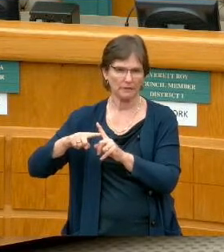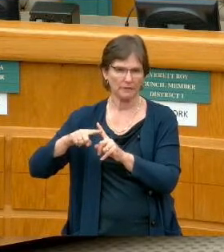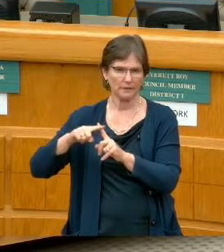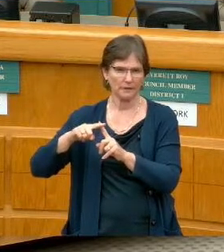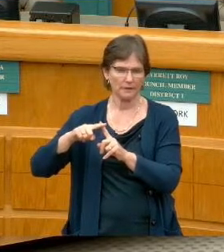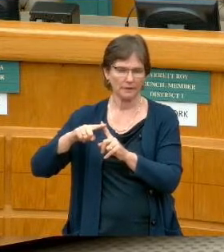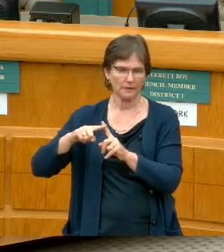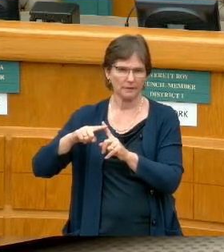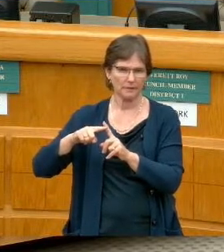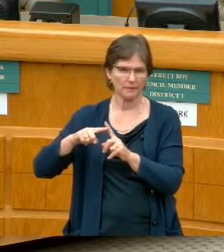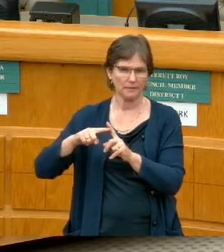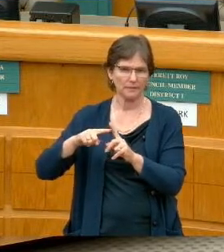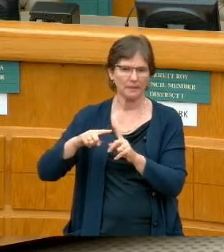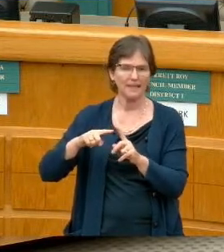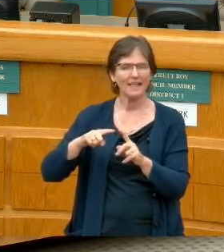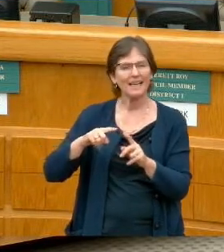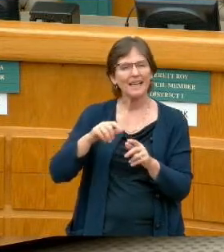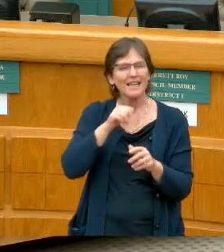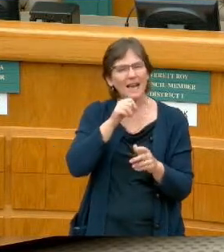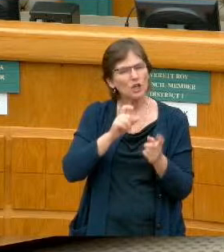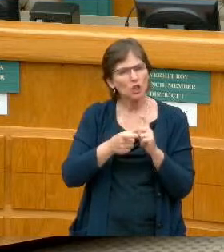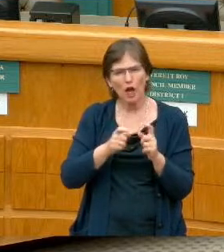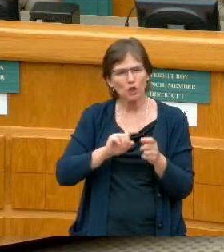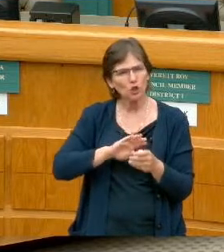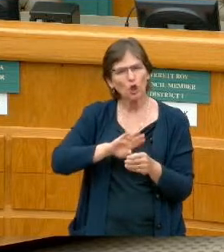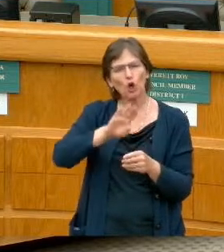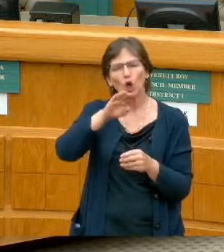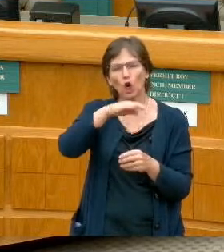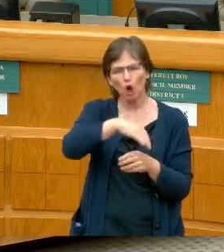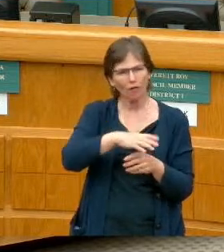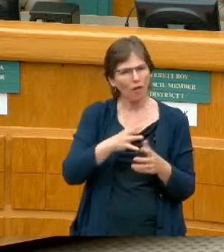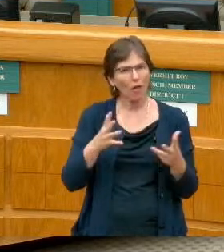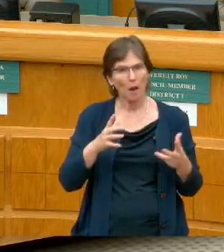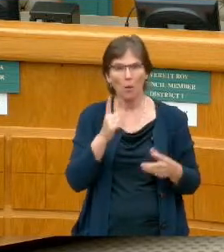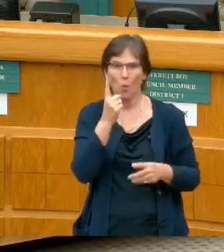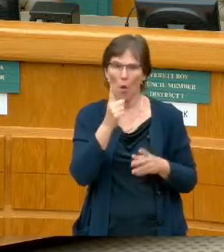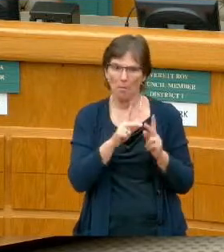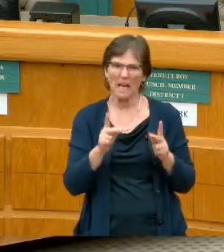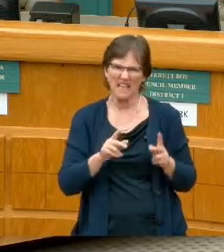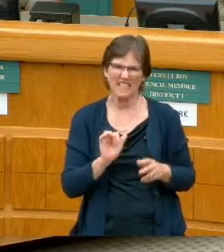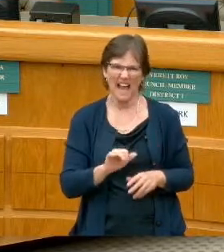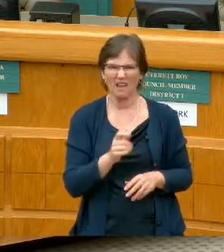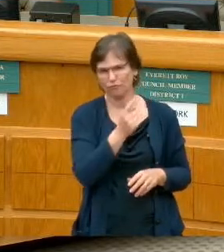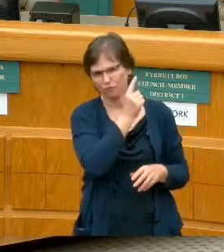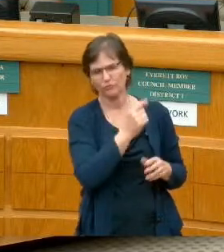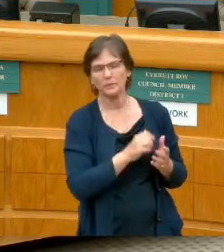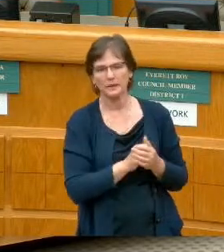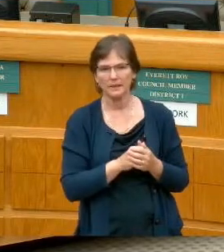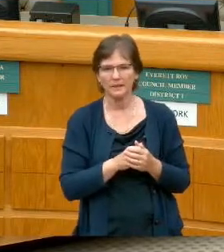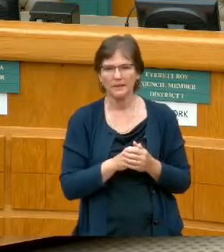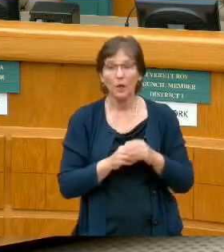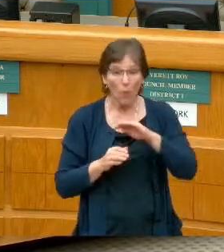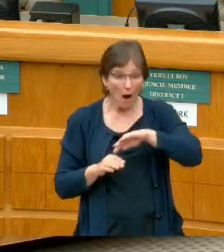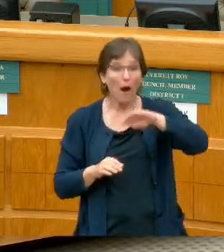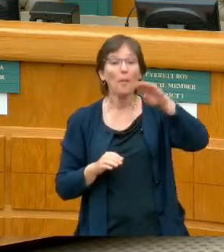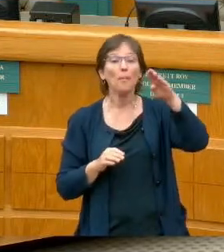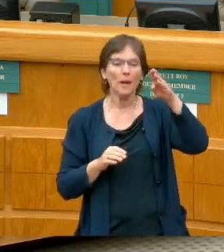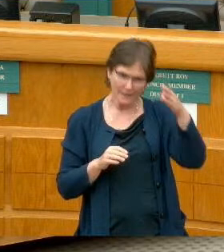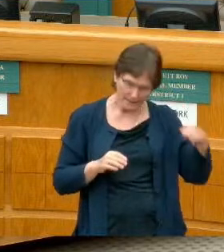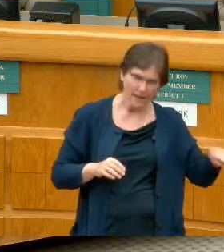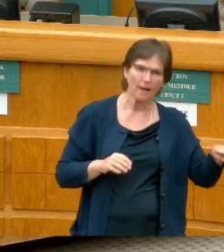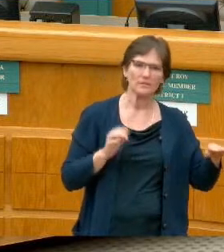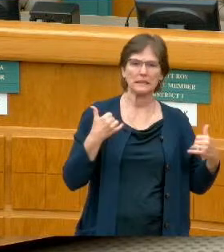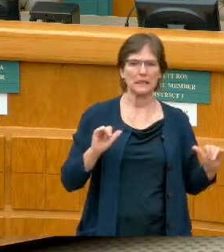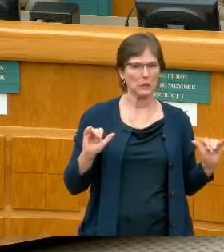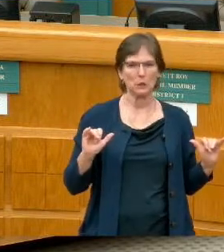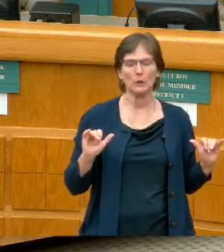don't change the bell curve much, except for right here. still goes up and it still comes down though. And then you're